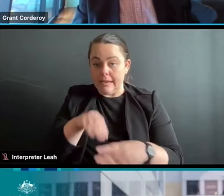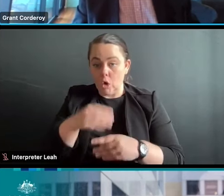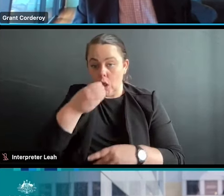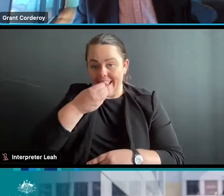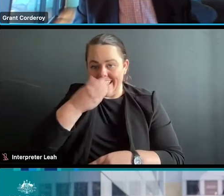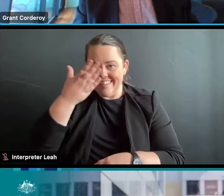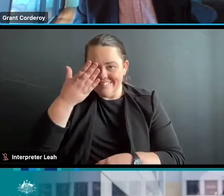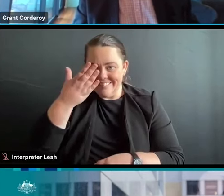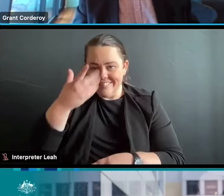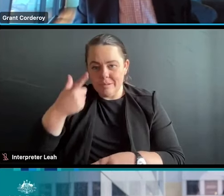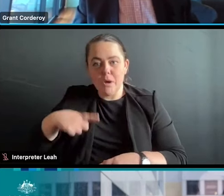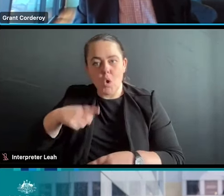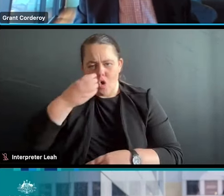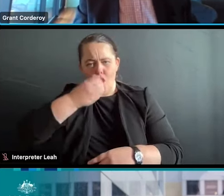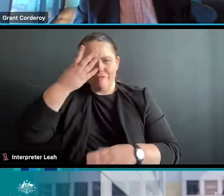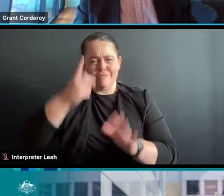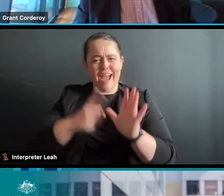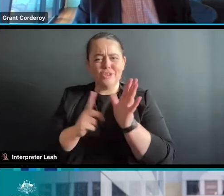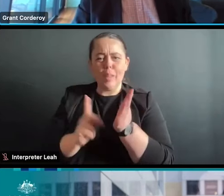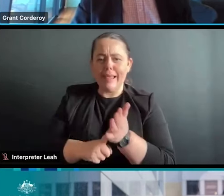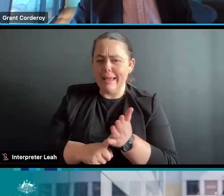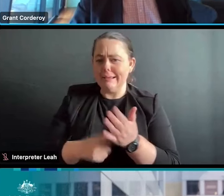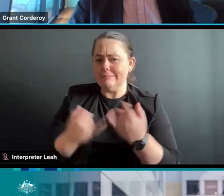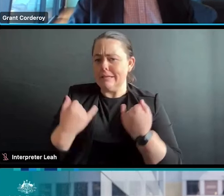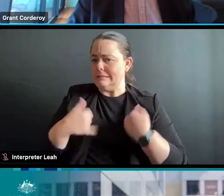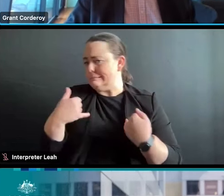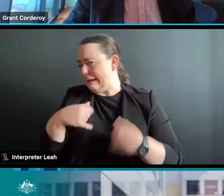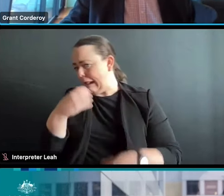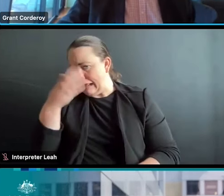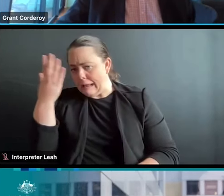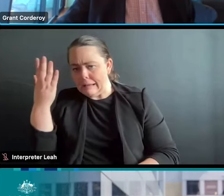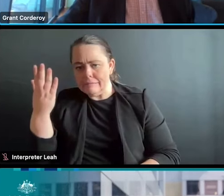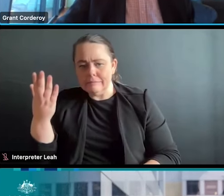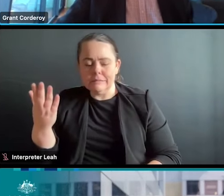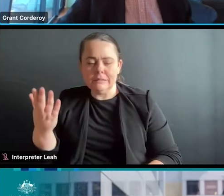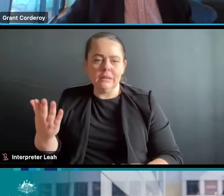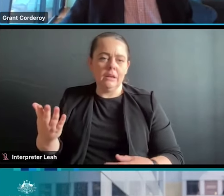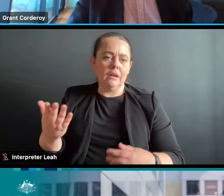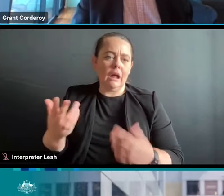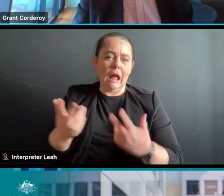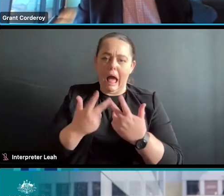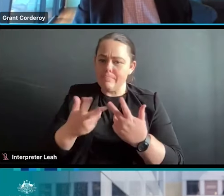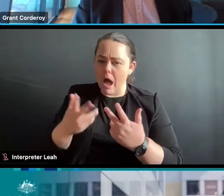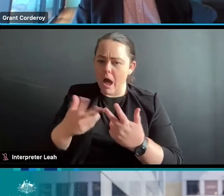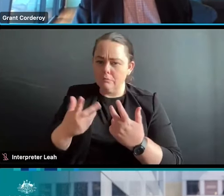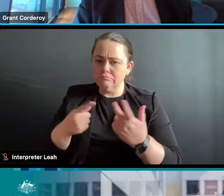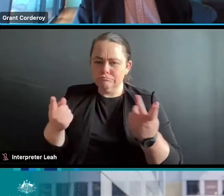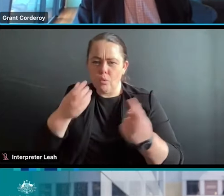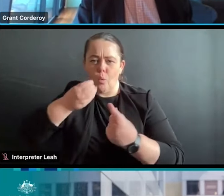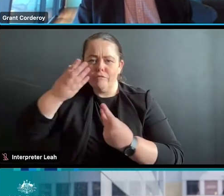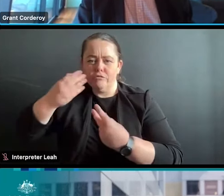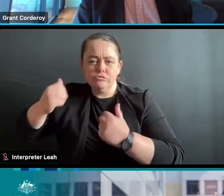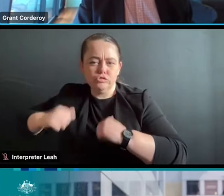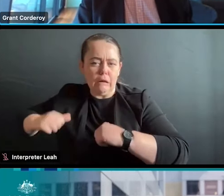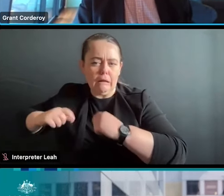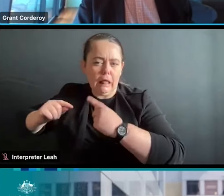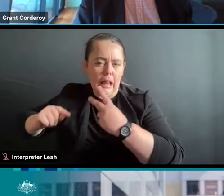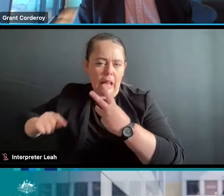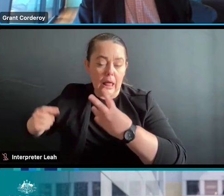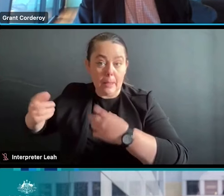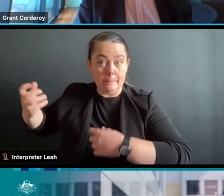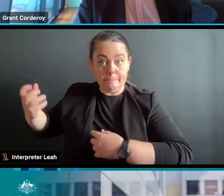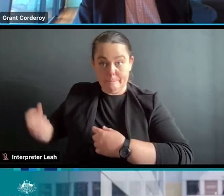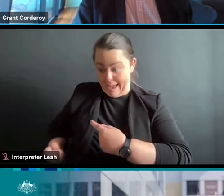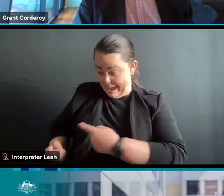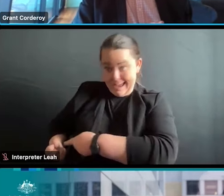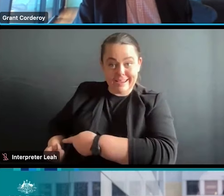entitlements, hours that don't relate to direct service delivery. And that's again, this is going to be